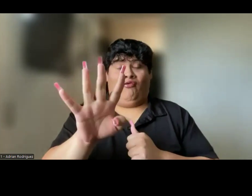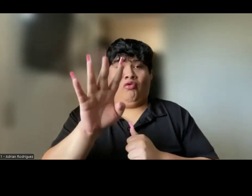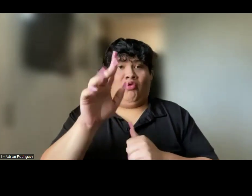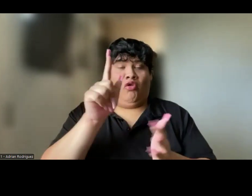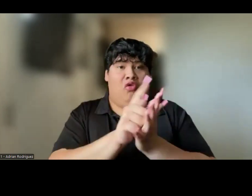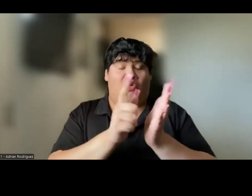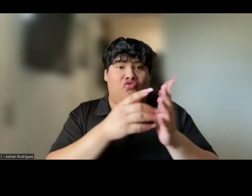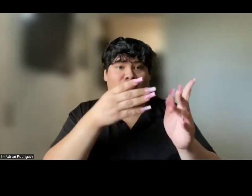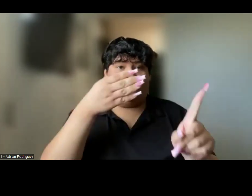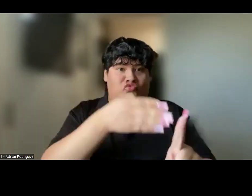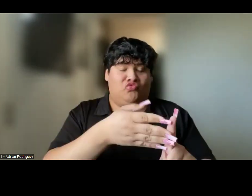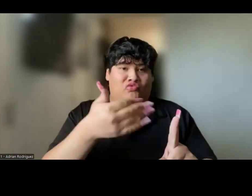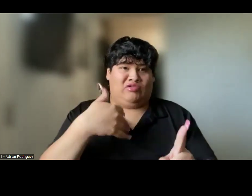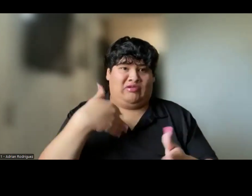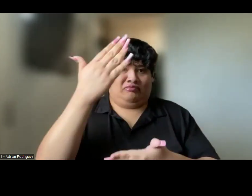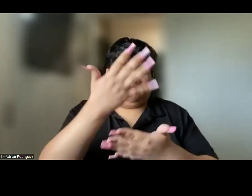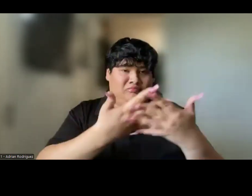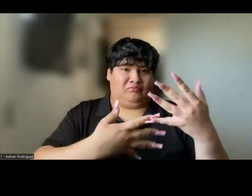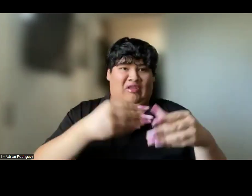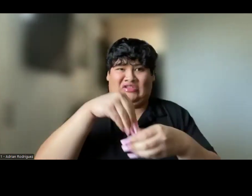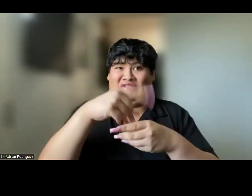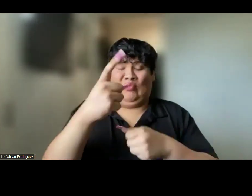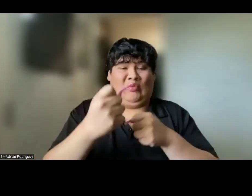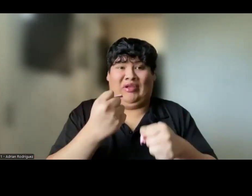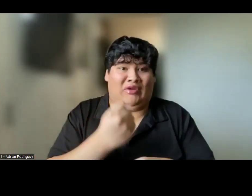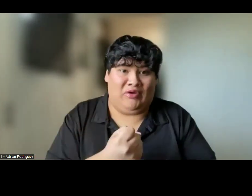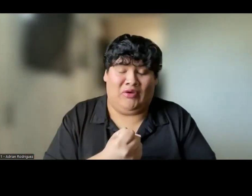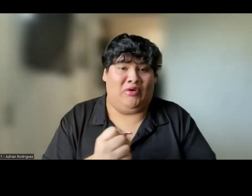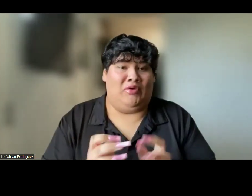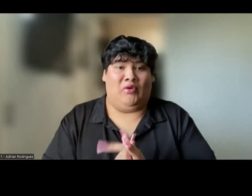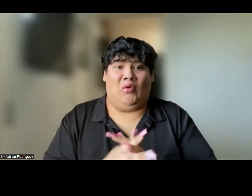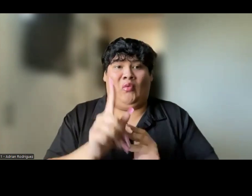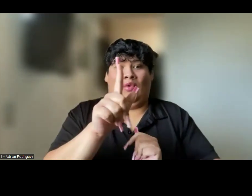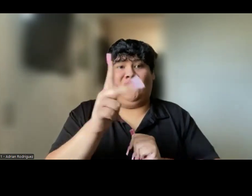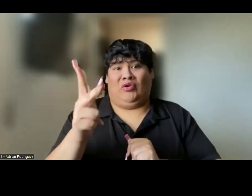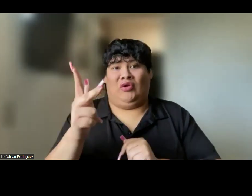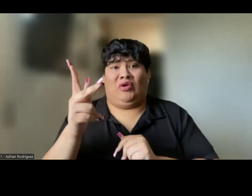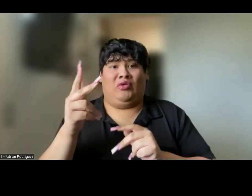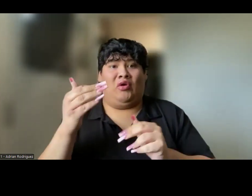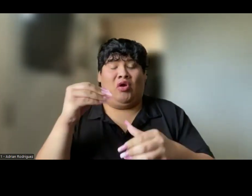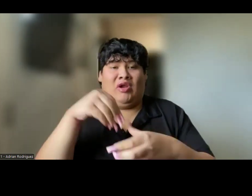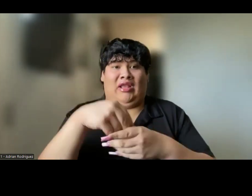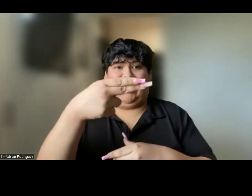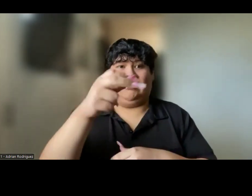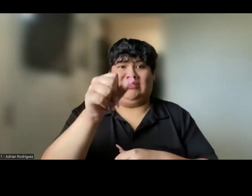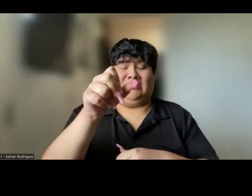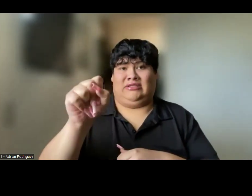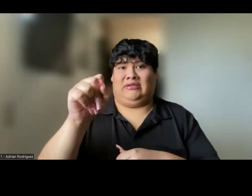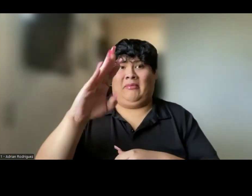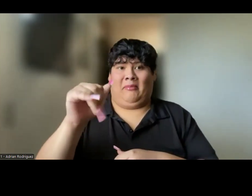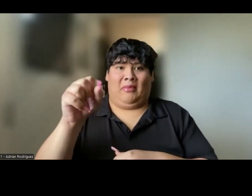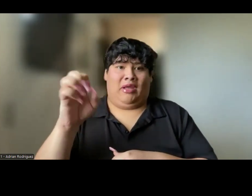I think. That's just in the span of a year. About 1/3 of those, unfortunately, are in the HHS space,